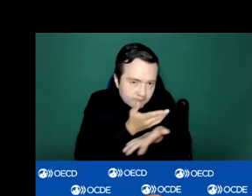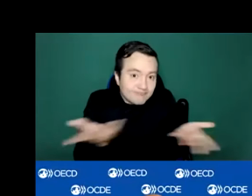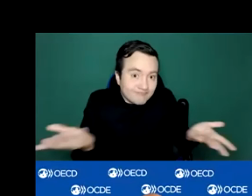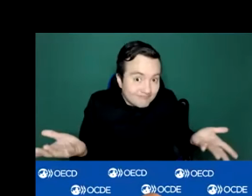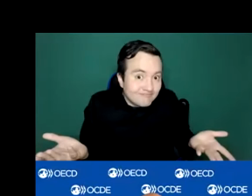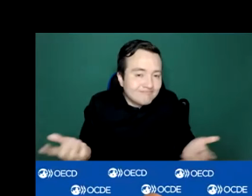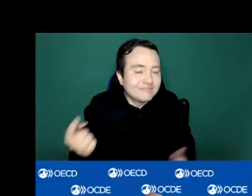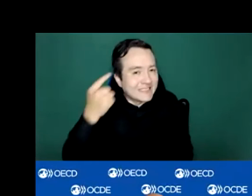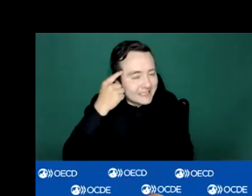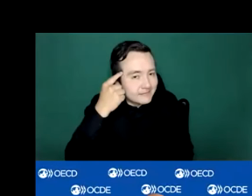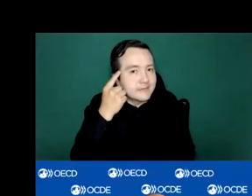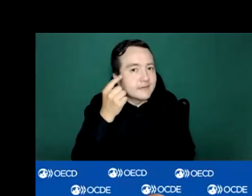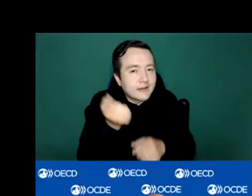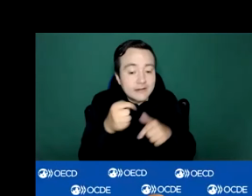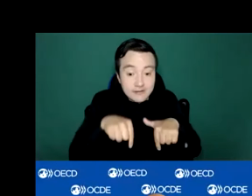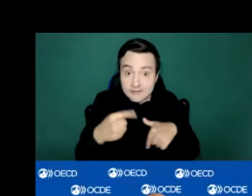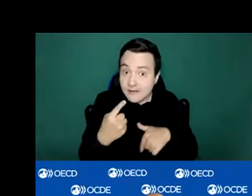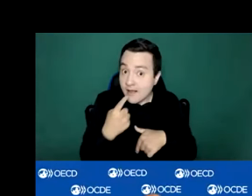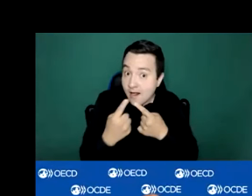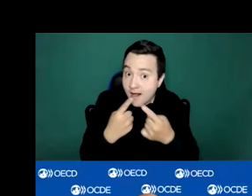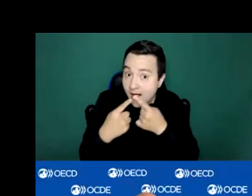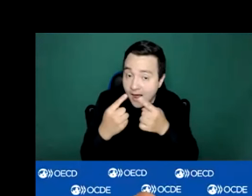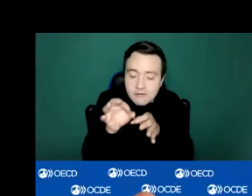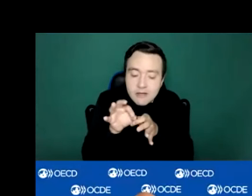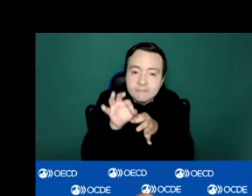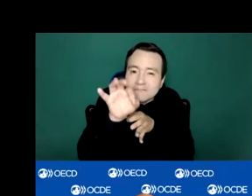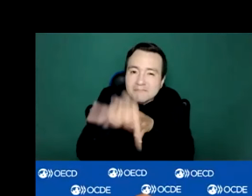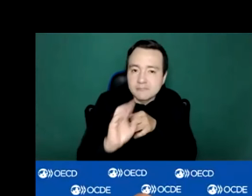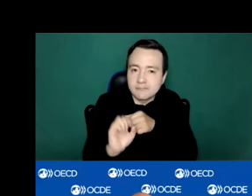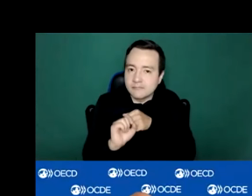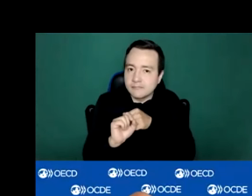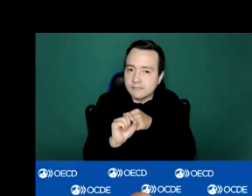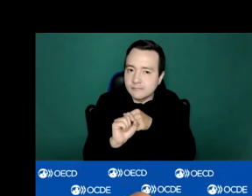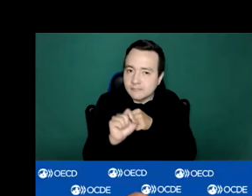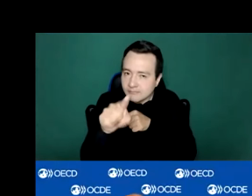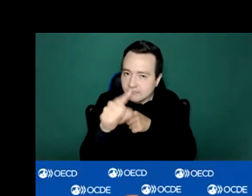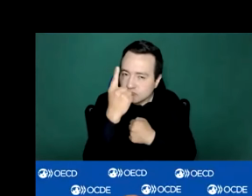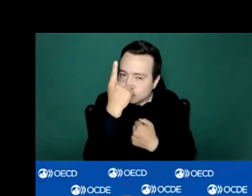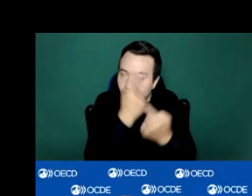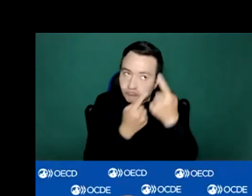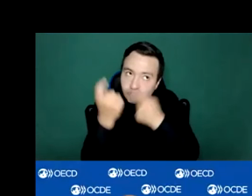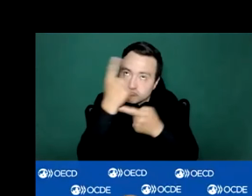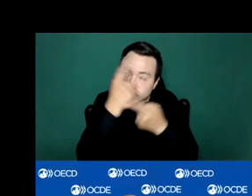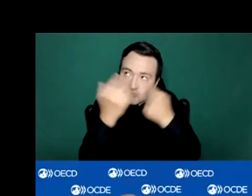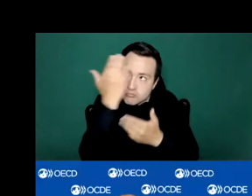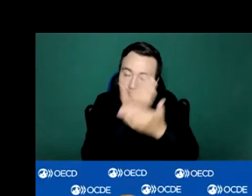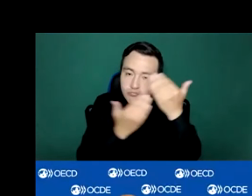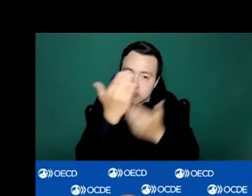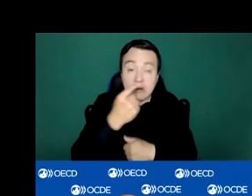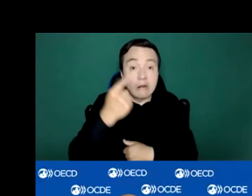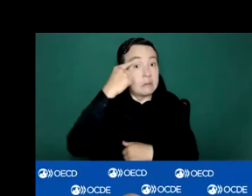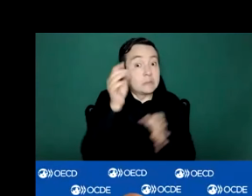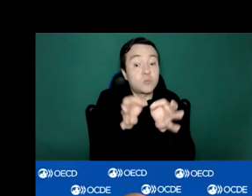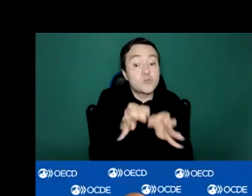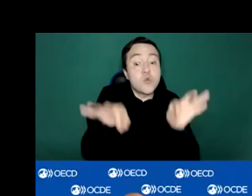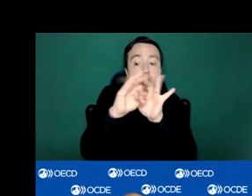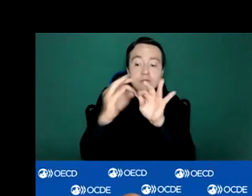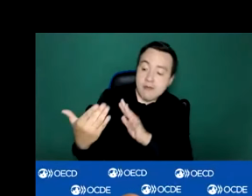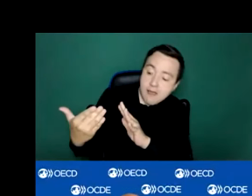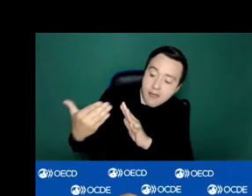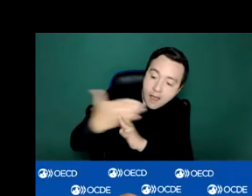we want to know what matters most in terms of the access and the outcomes that people are experiencing, we should ask